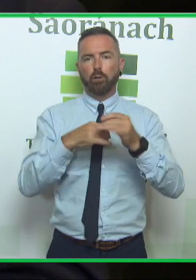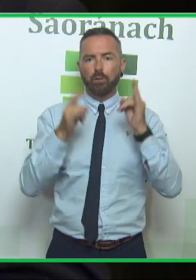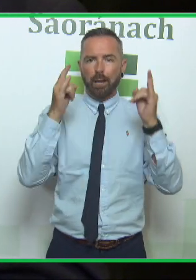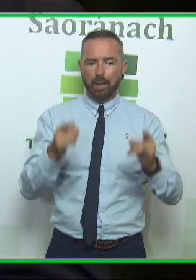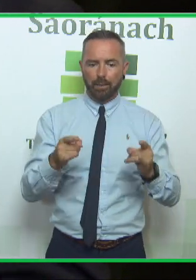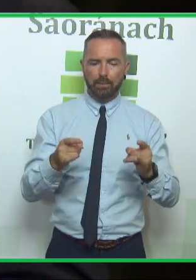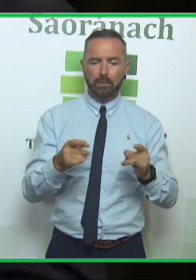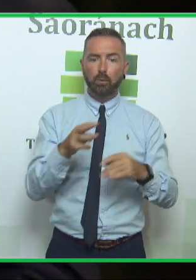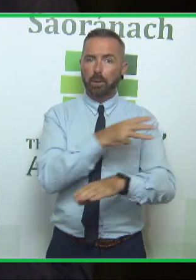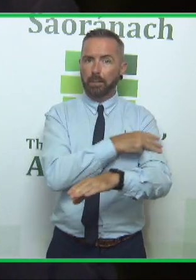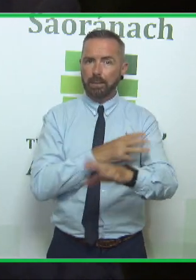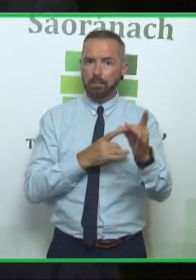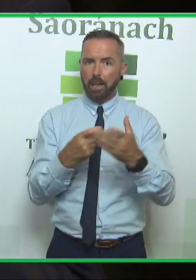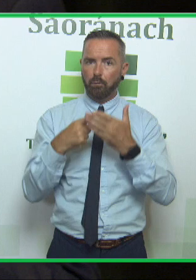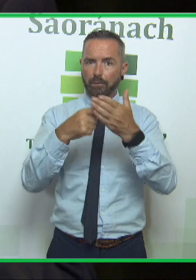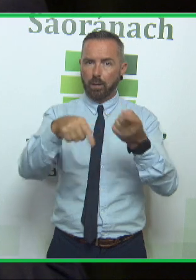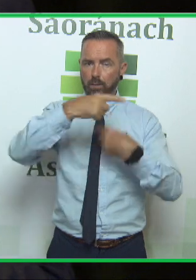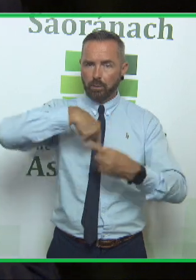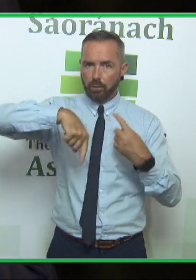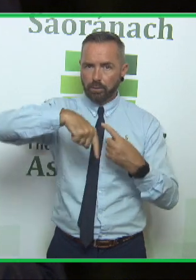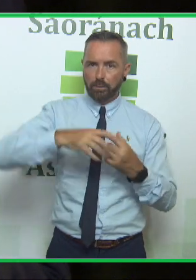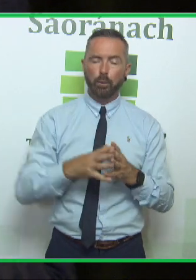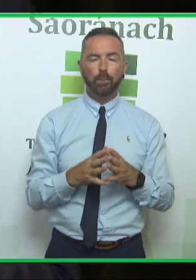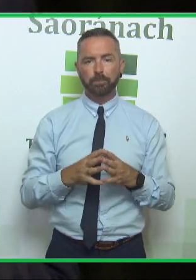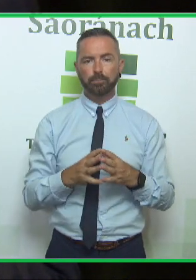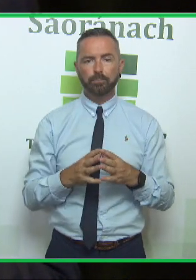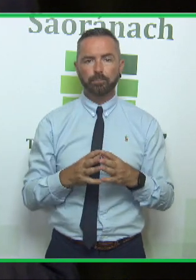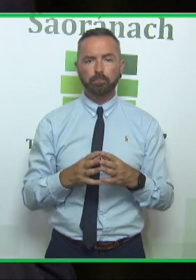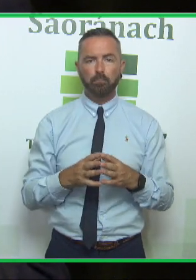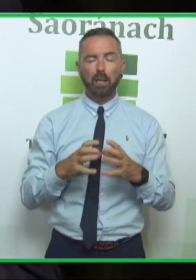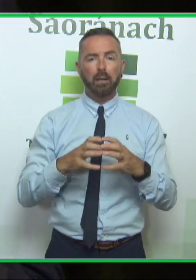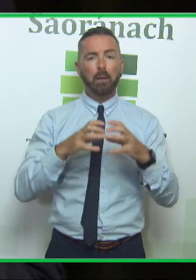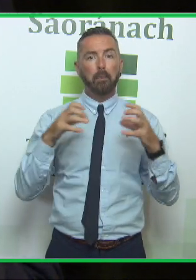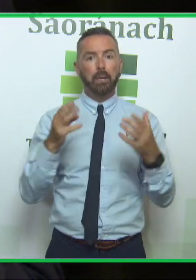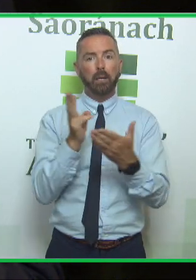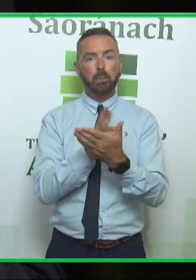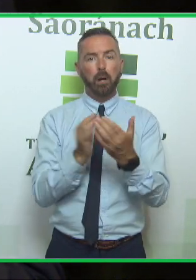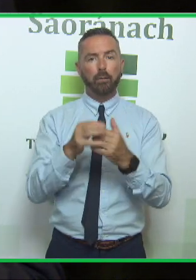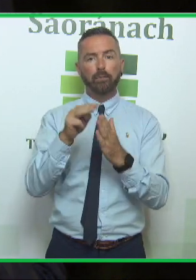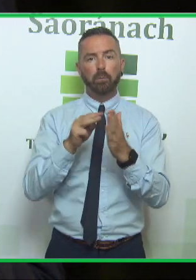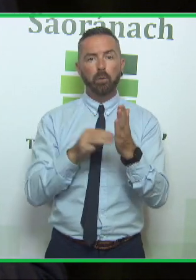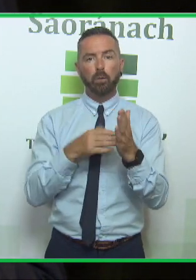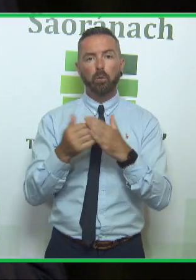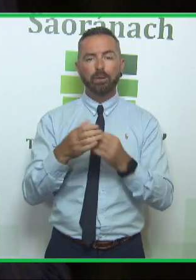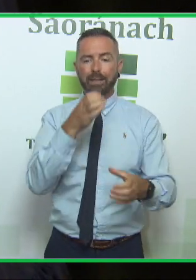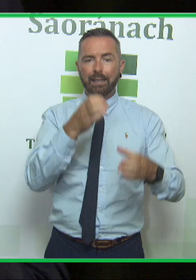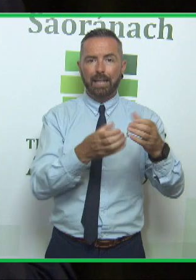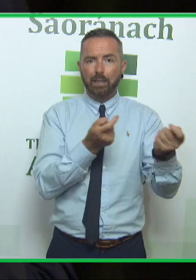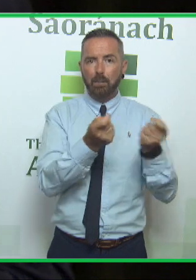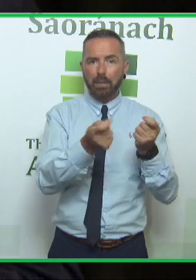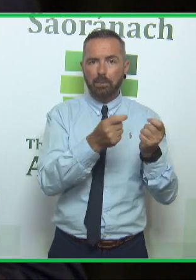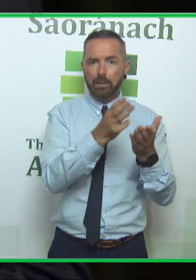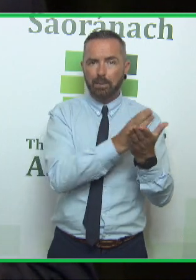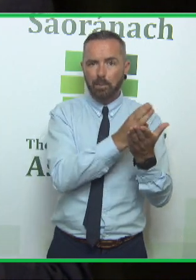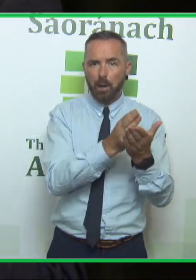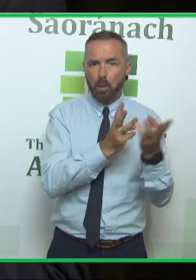Guards are making those referrals. The bigger piece in that programme is the case management piece. The Guards working